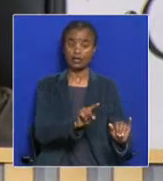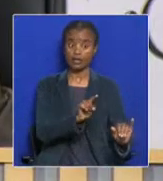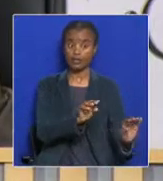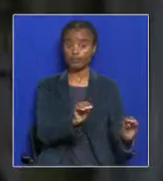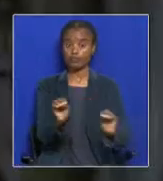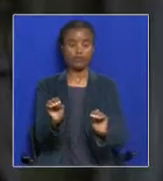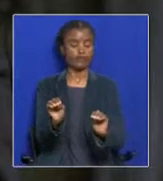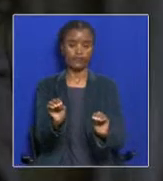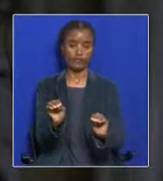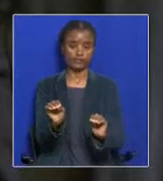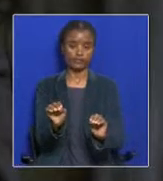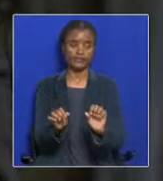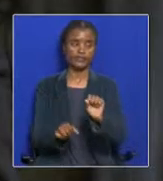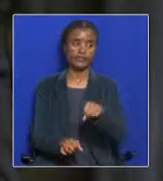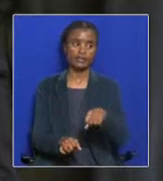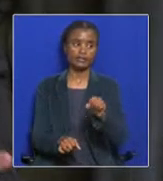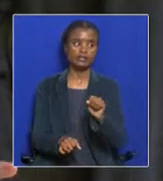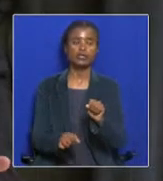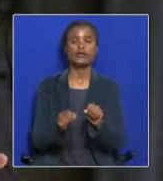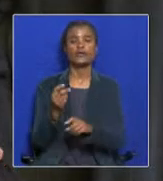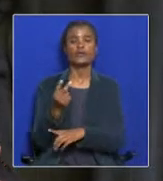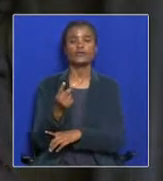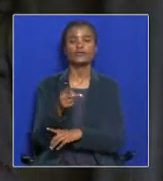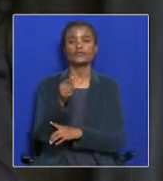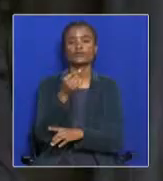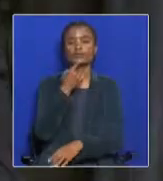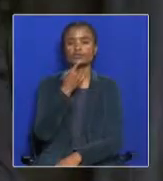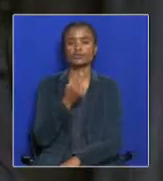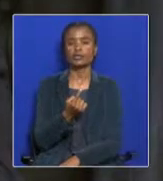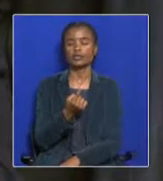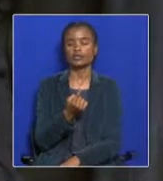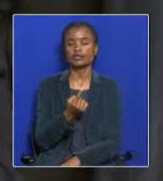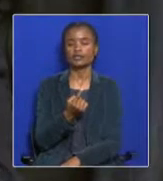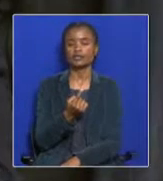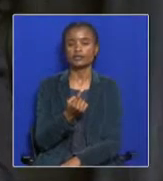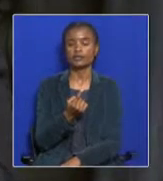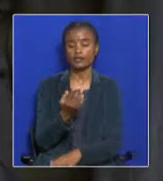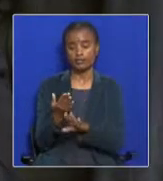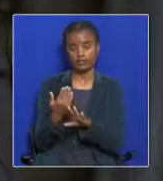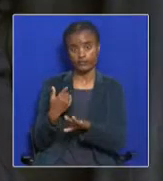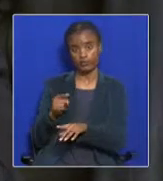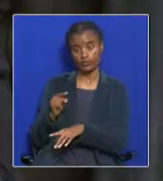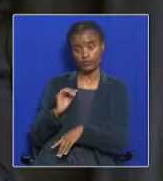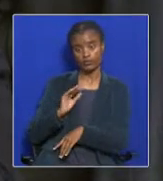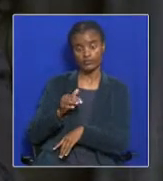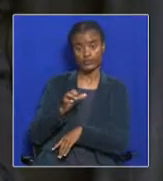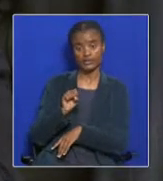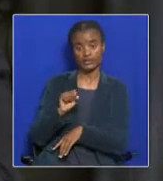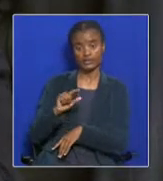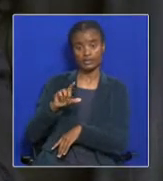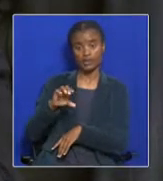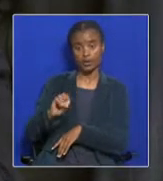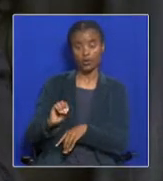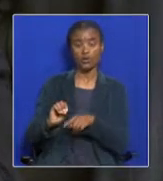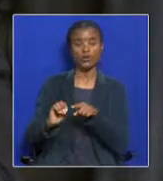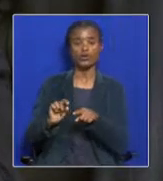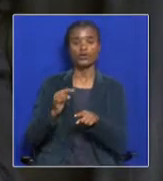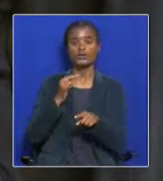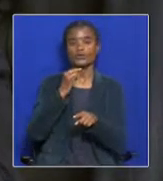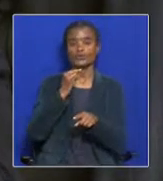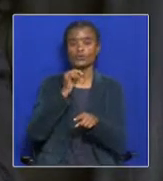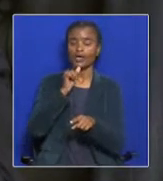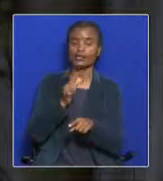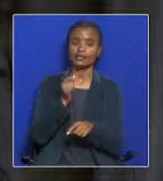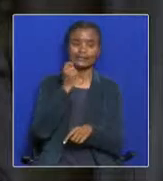But also you said, I think in answer to Ms. Sillo, you said there was no detention notice That's